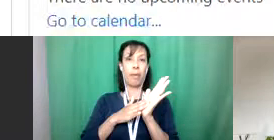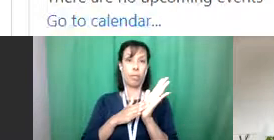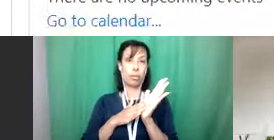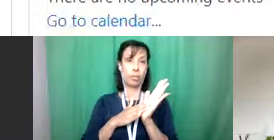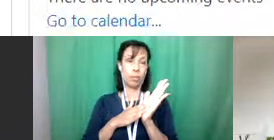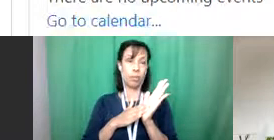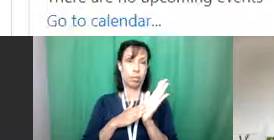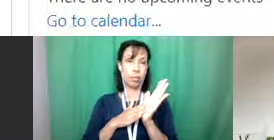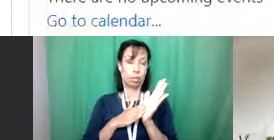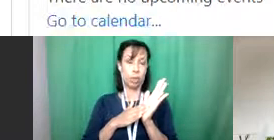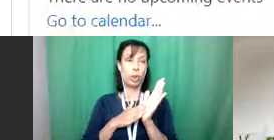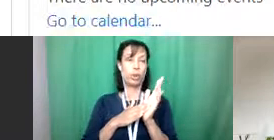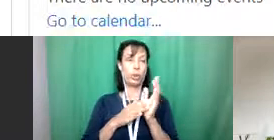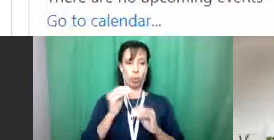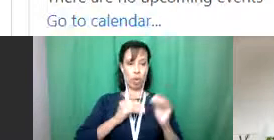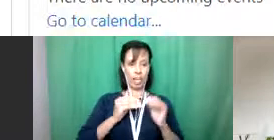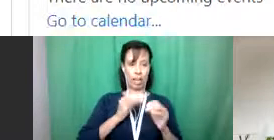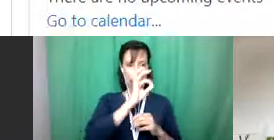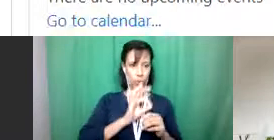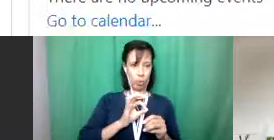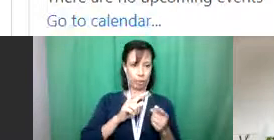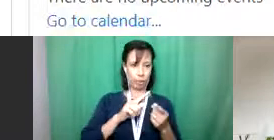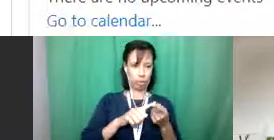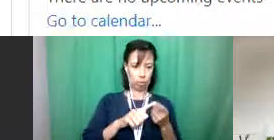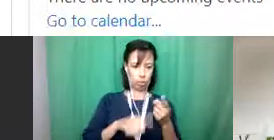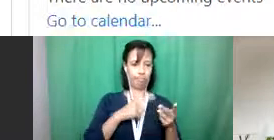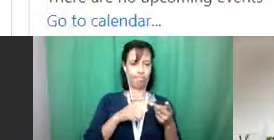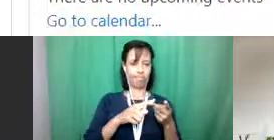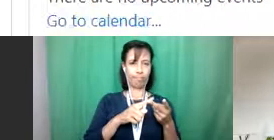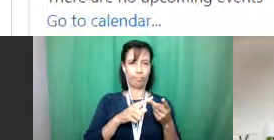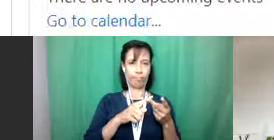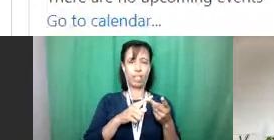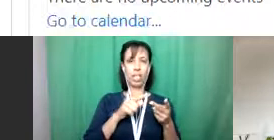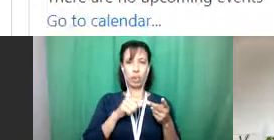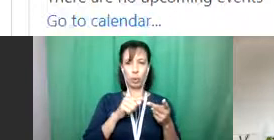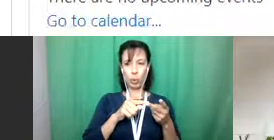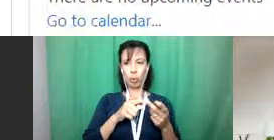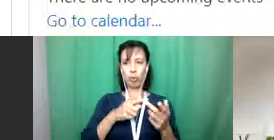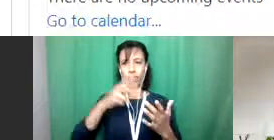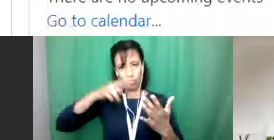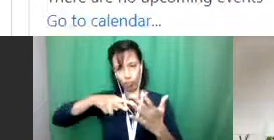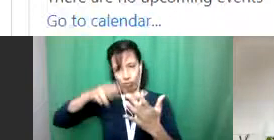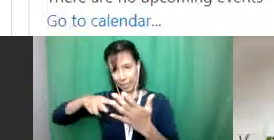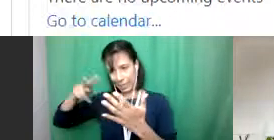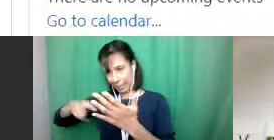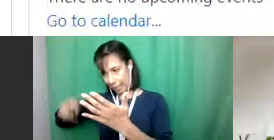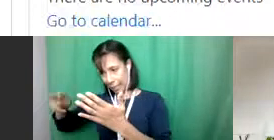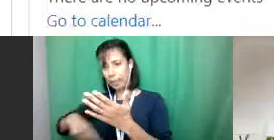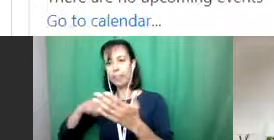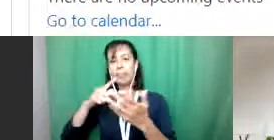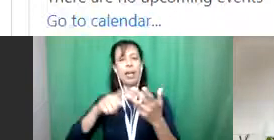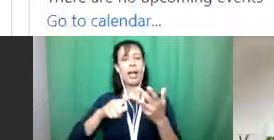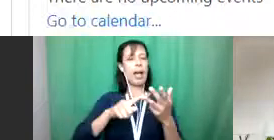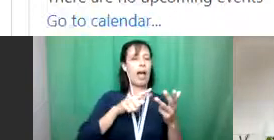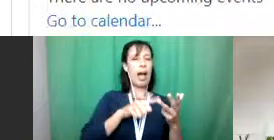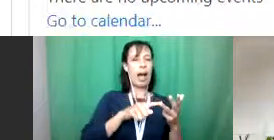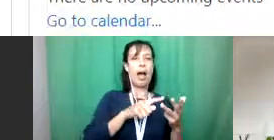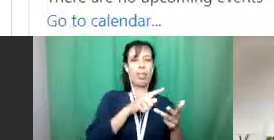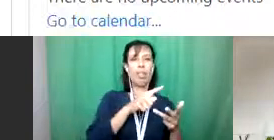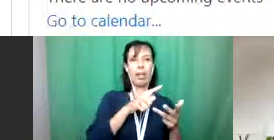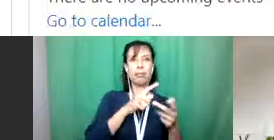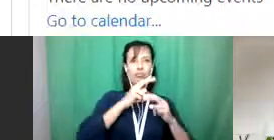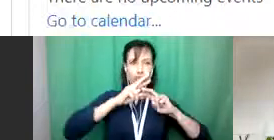to identify your question, do some reading, lots of reading, carry out some research and write your report.